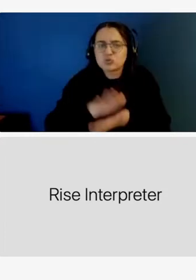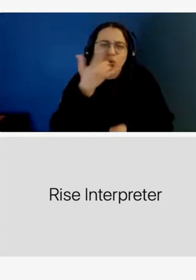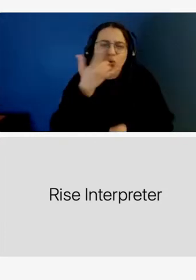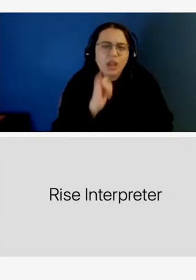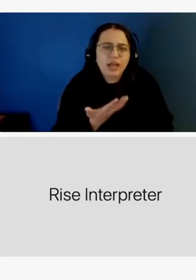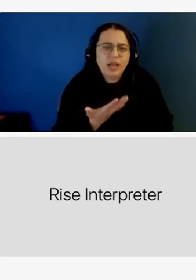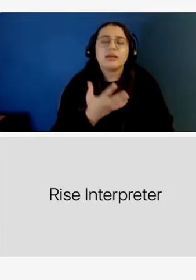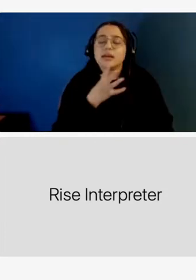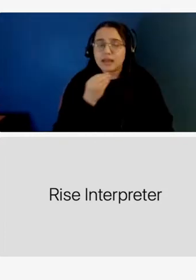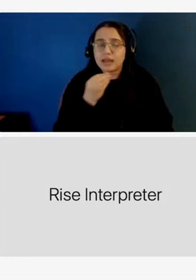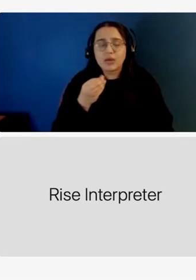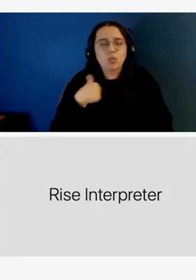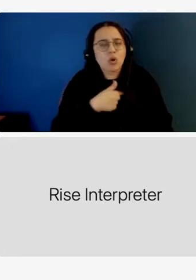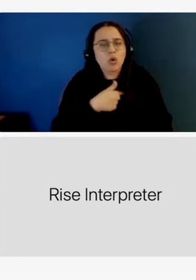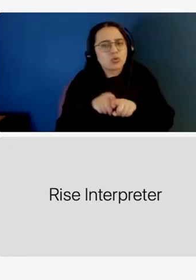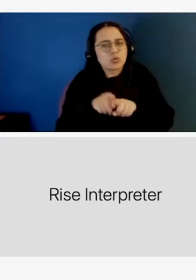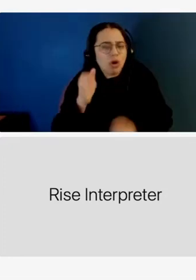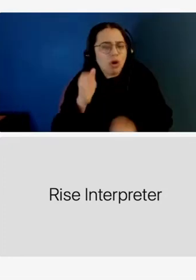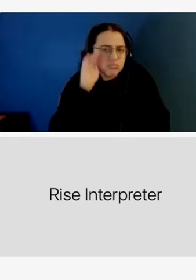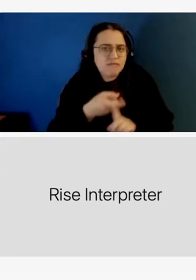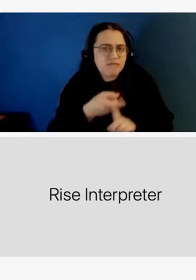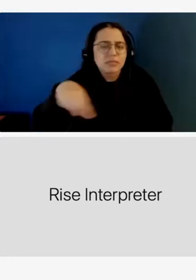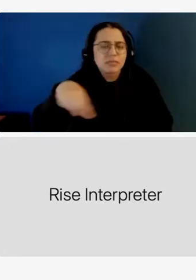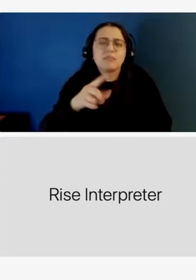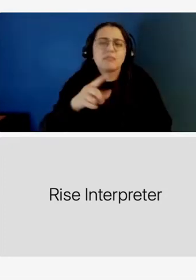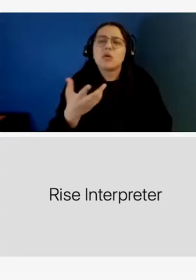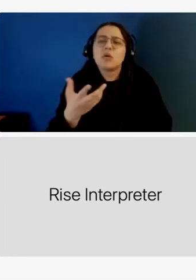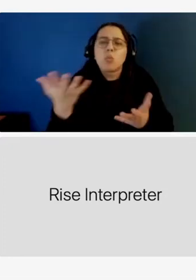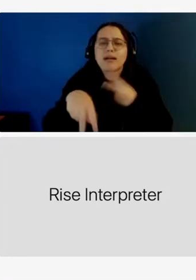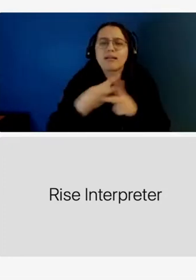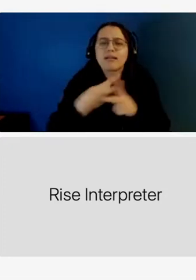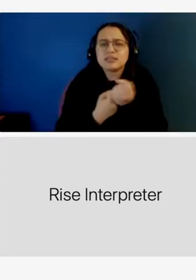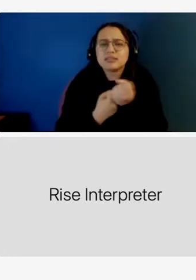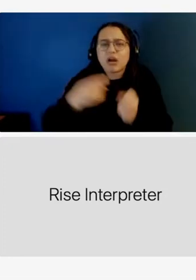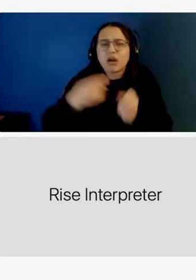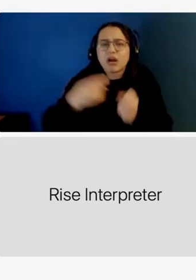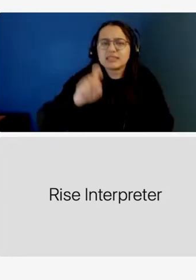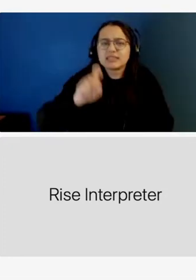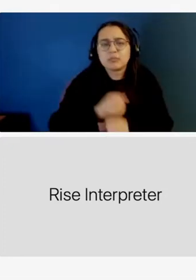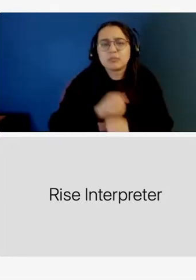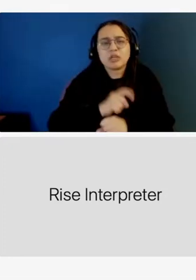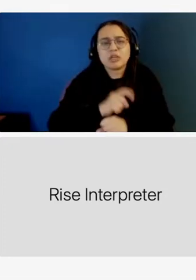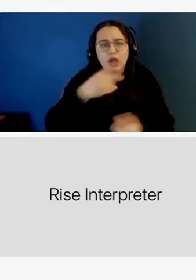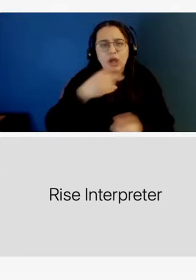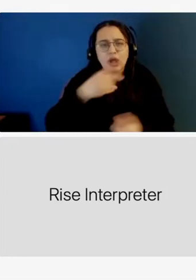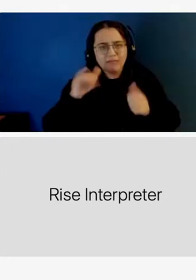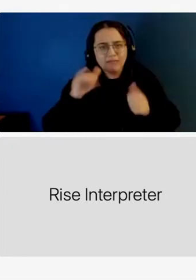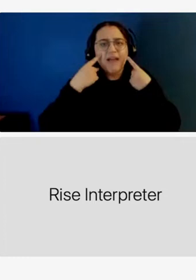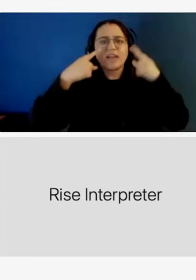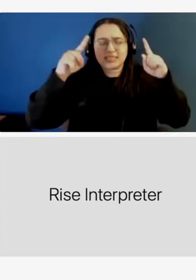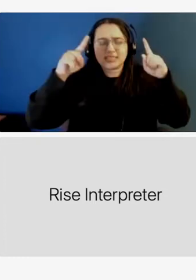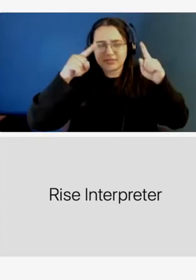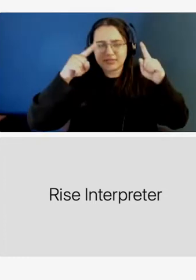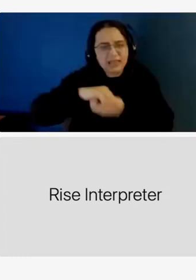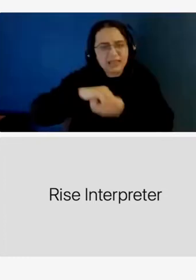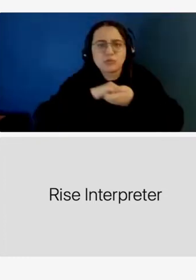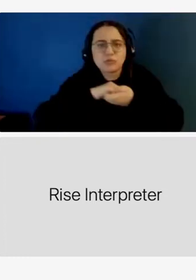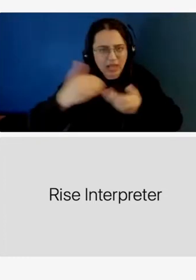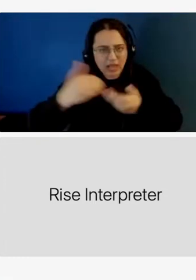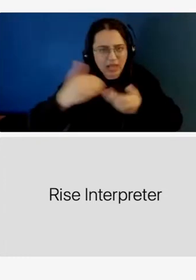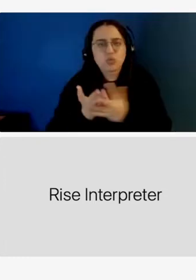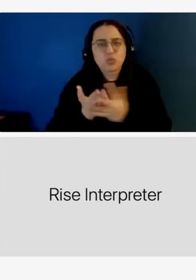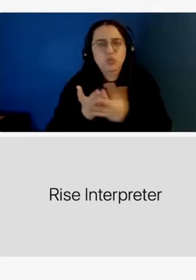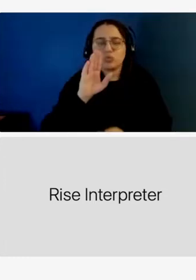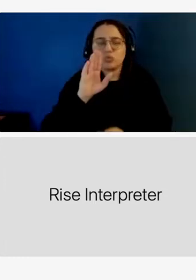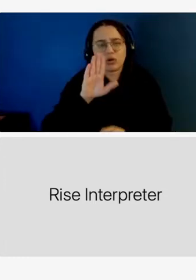are going to need so we can make sure that we have this effective collaboration going on throughout the district? And so what our